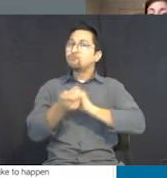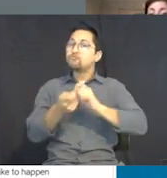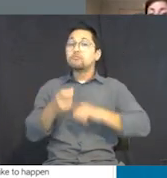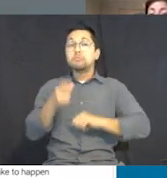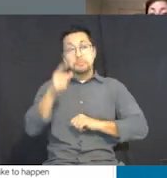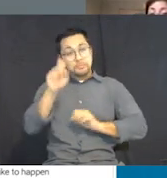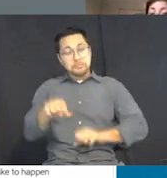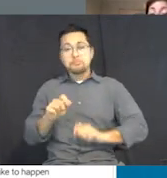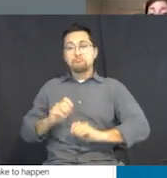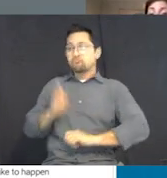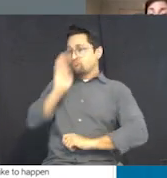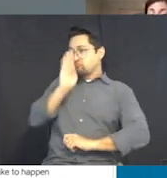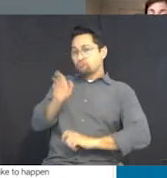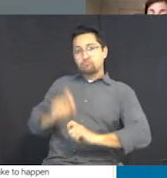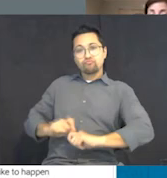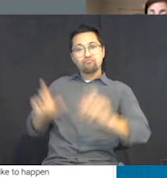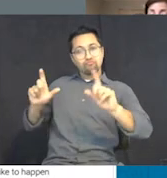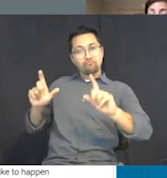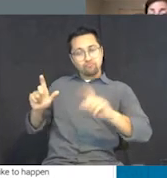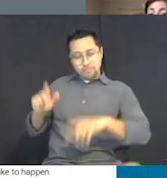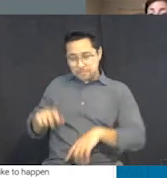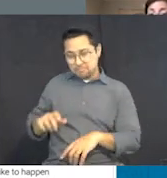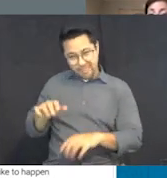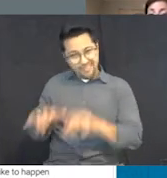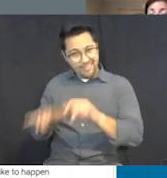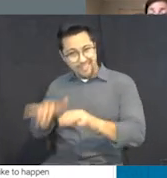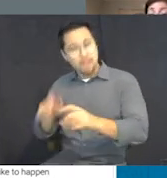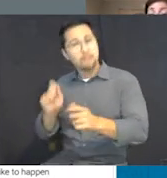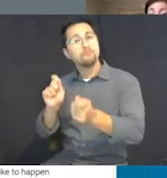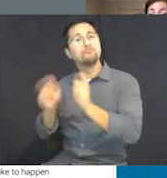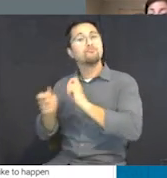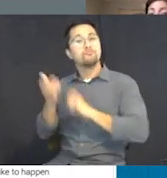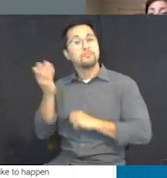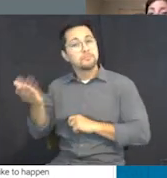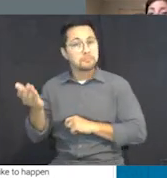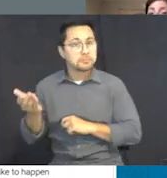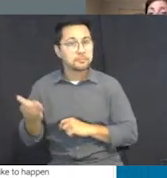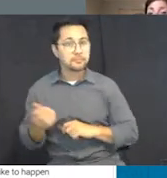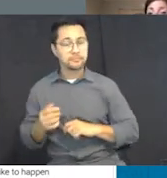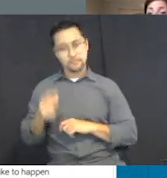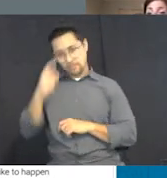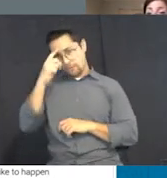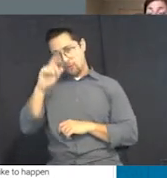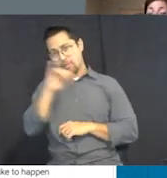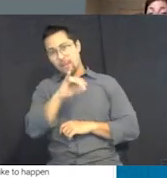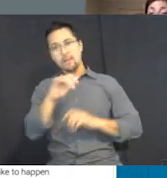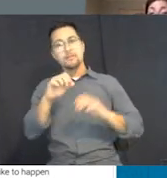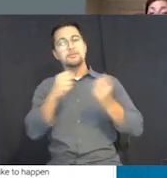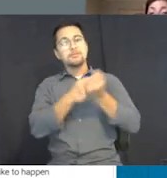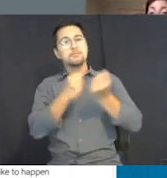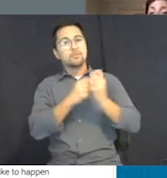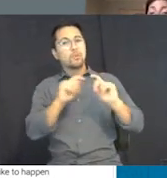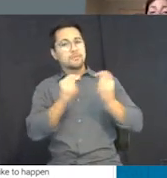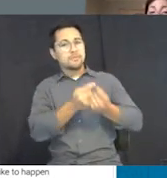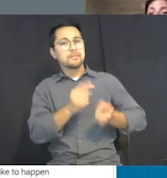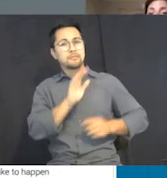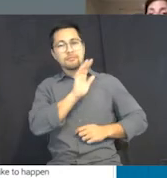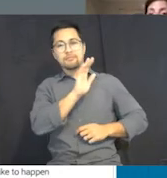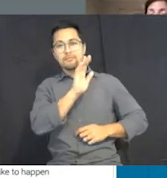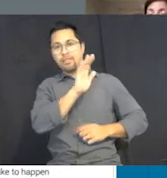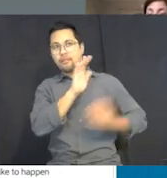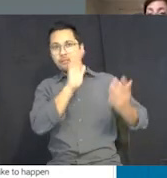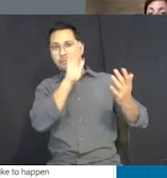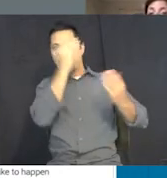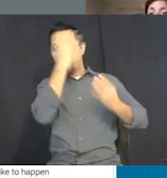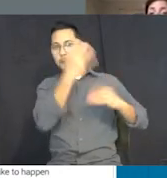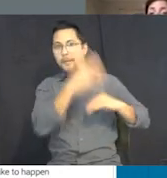technology being a natural support, it has to be dynamic, and maybe a certain alert isn't working